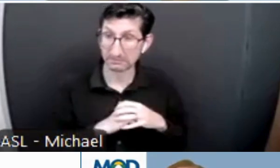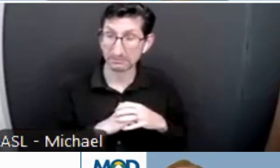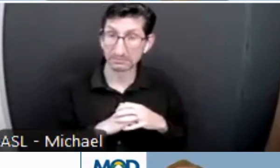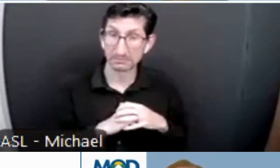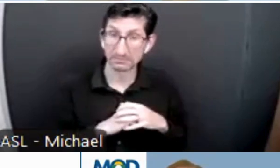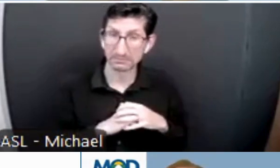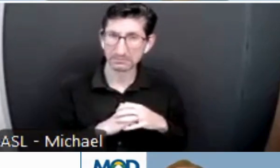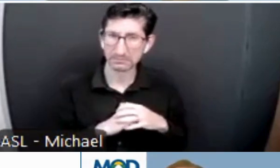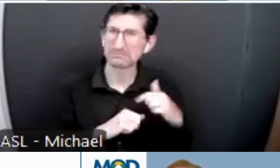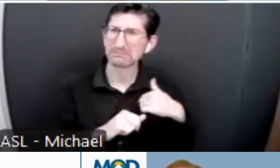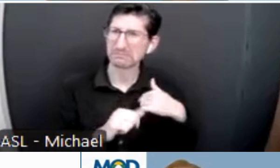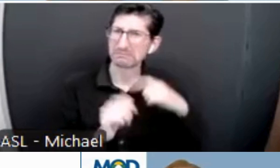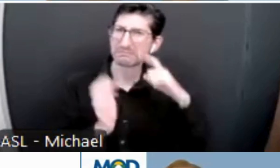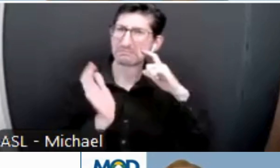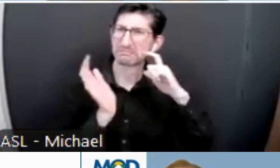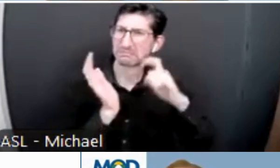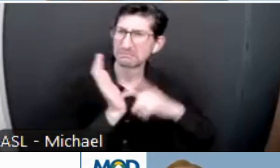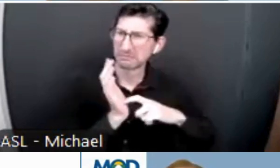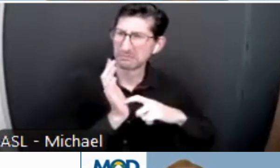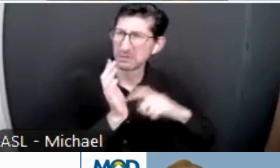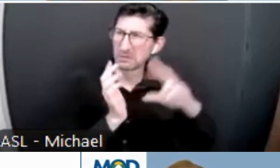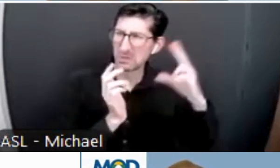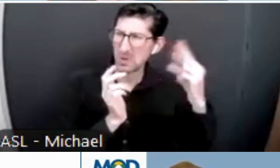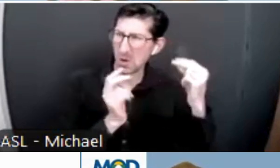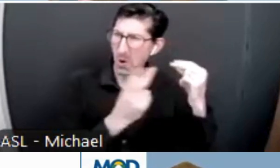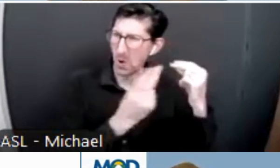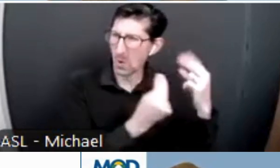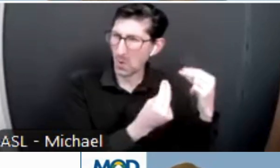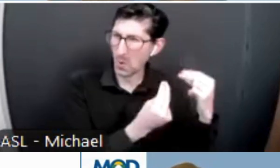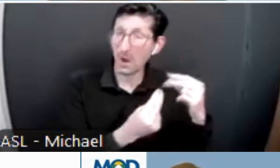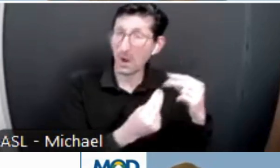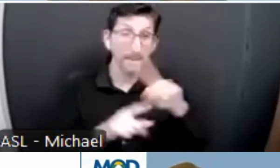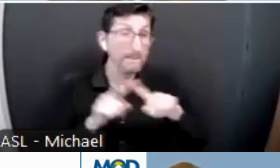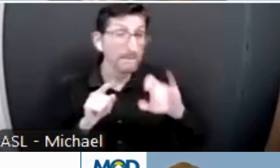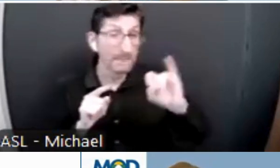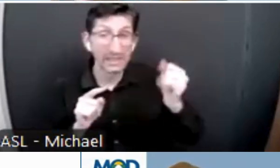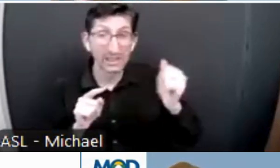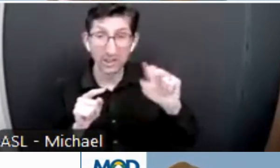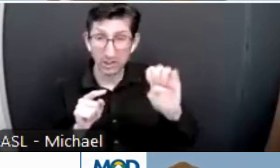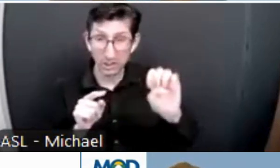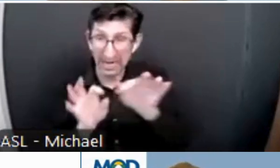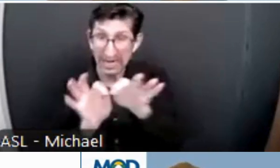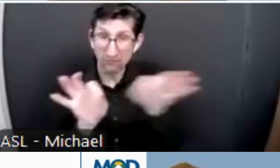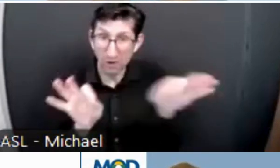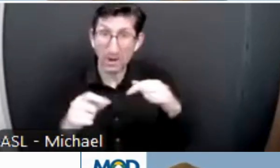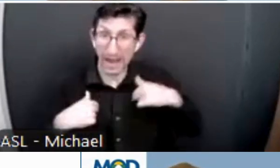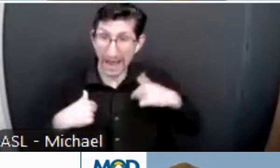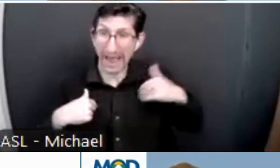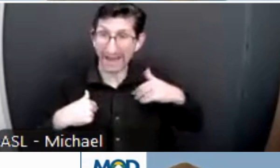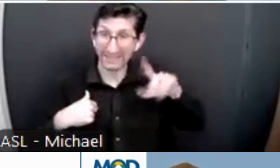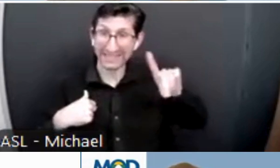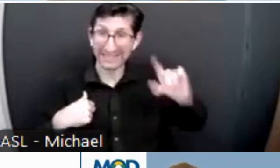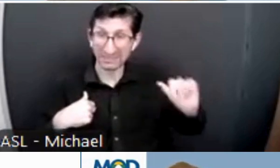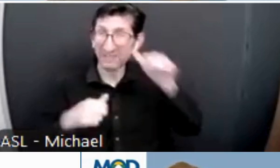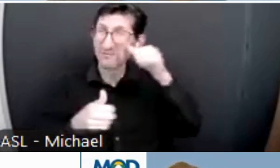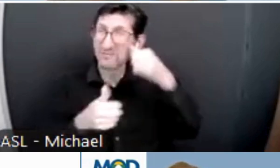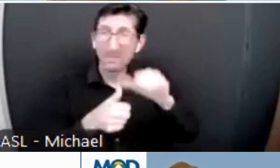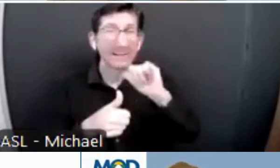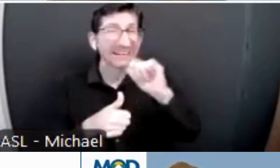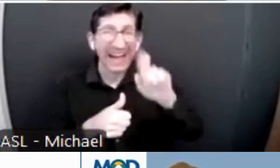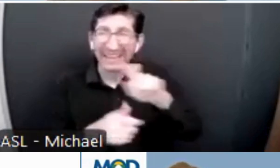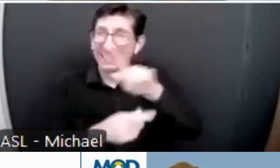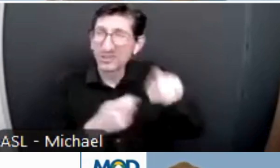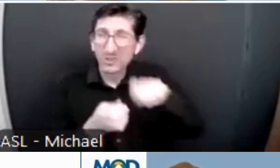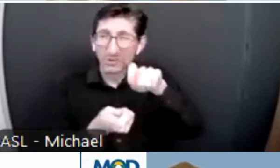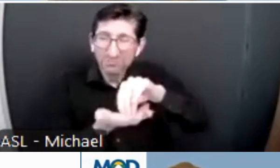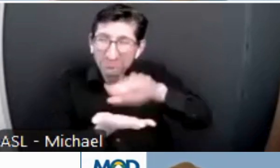I'm seeing some no's here. So she has stated that she has a disability. Remember that she doesn't have to include her diagnosis if she doesn't